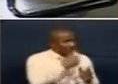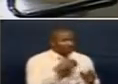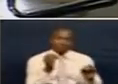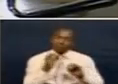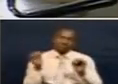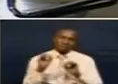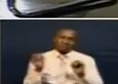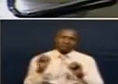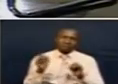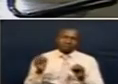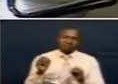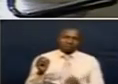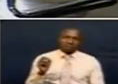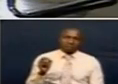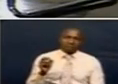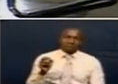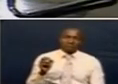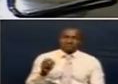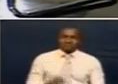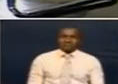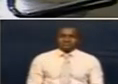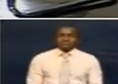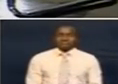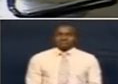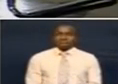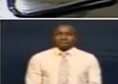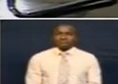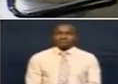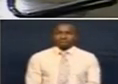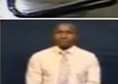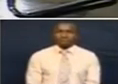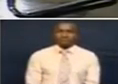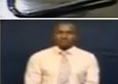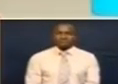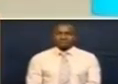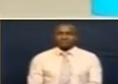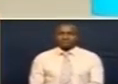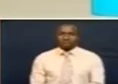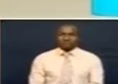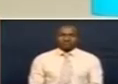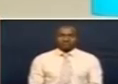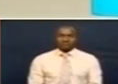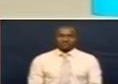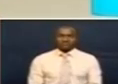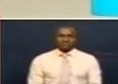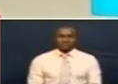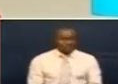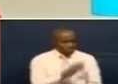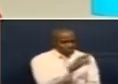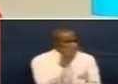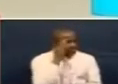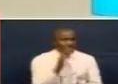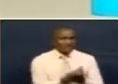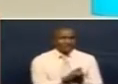will be made by close of this month. All right. As we wind up, what do you believe the